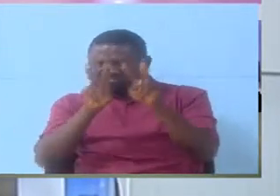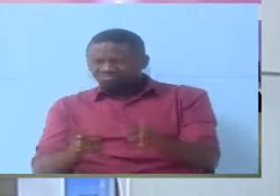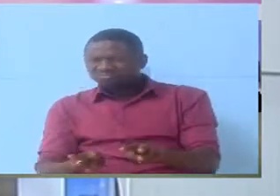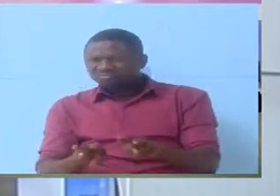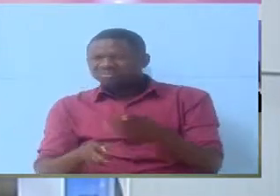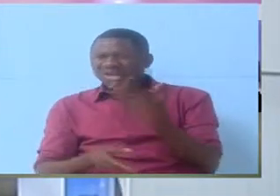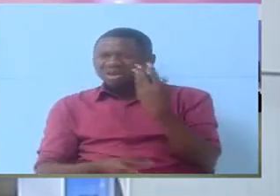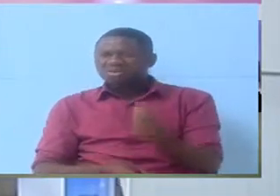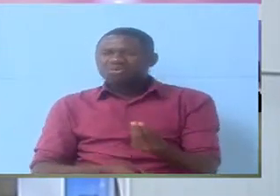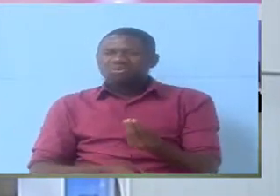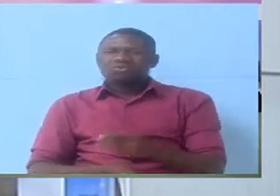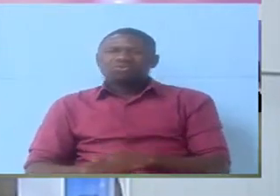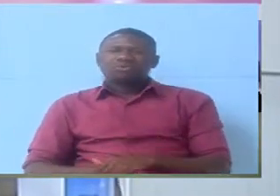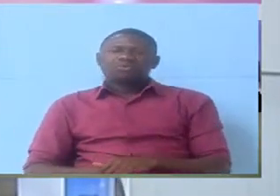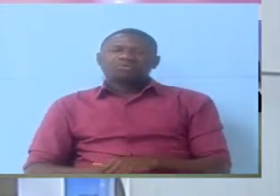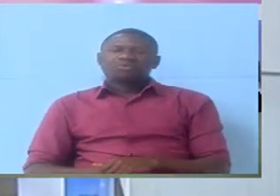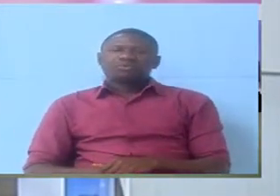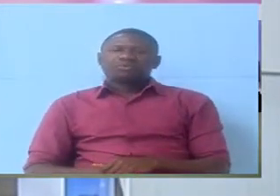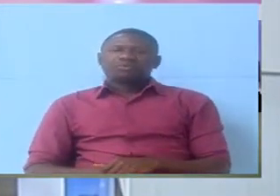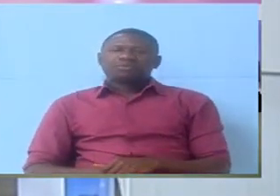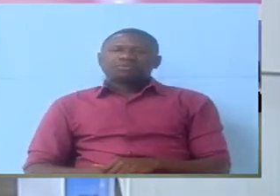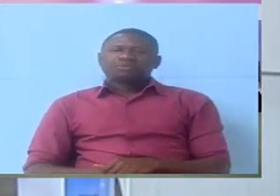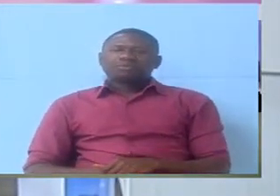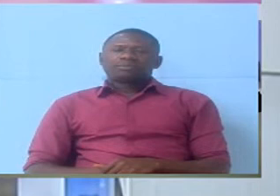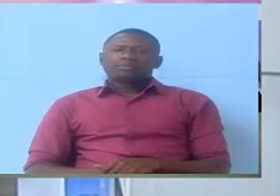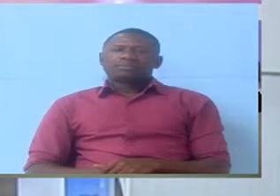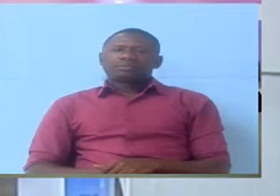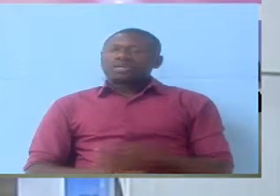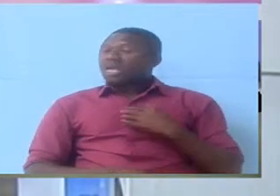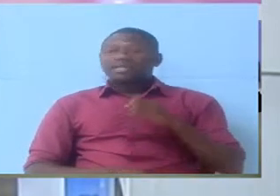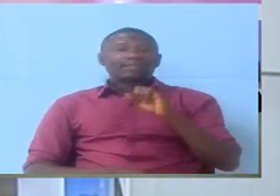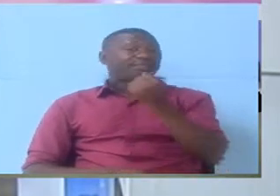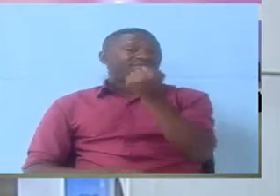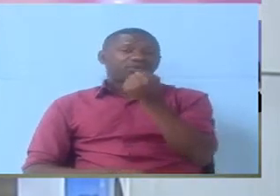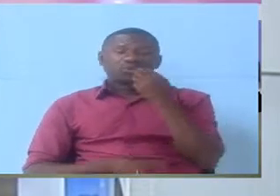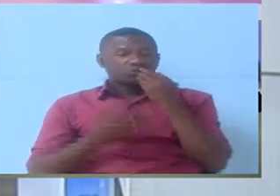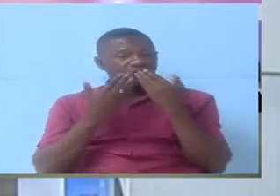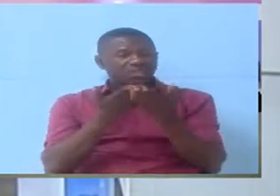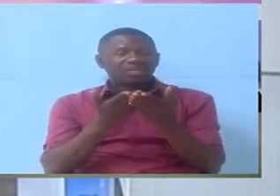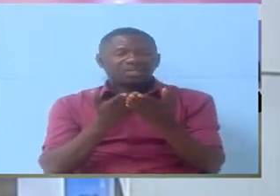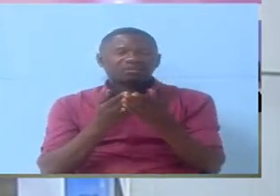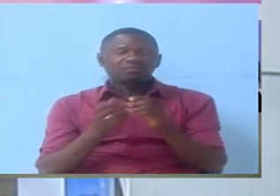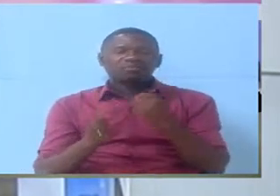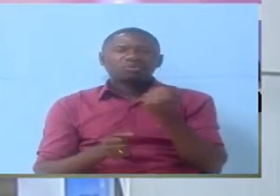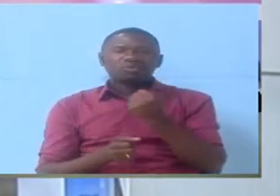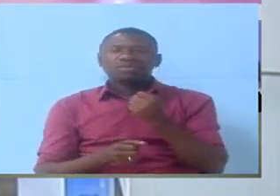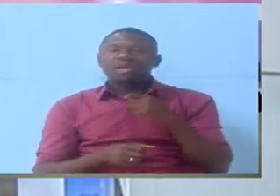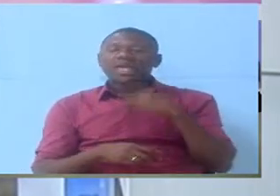It was difficult to say because knowing the former IG Usman Sonko, he